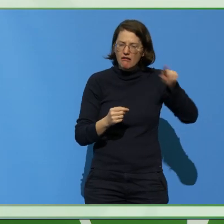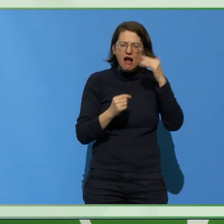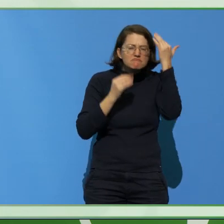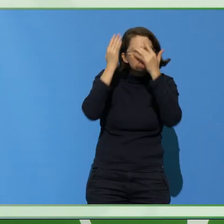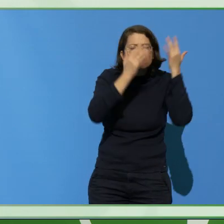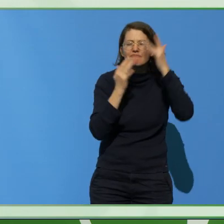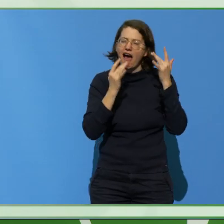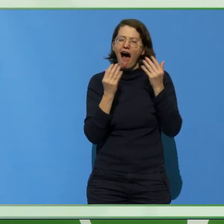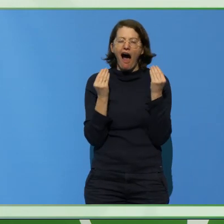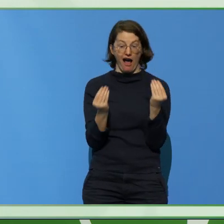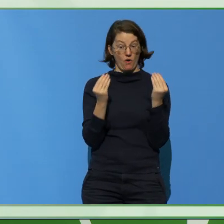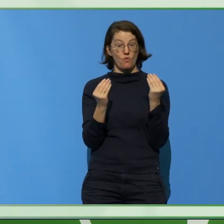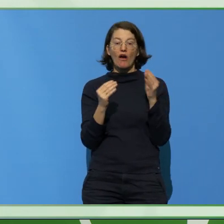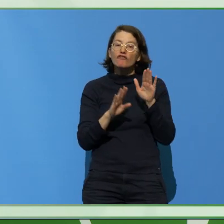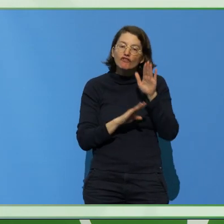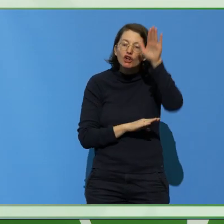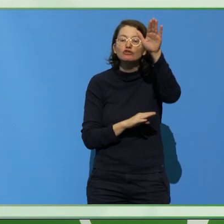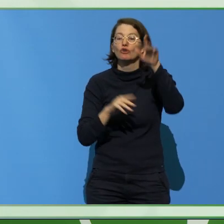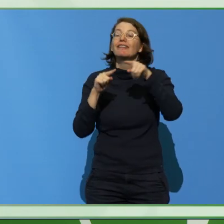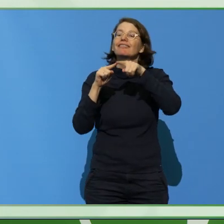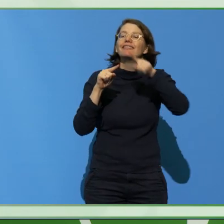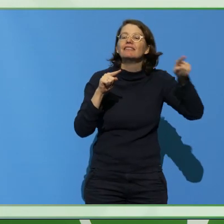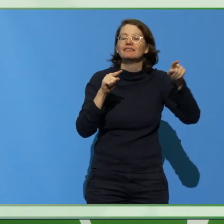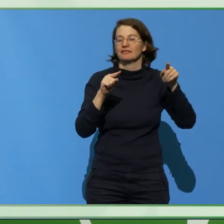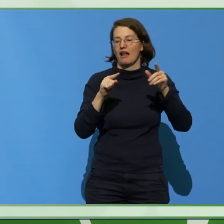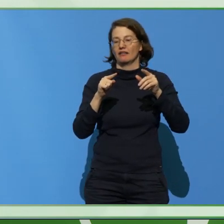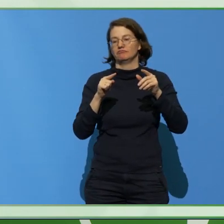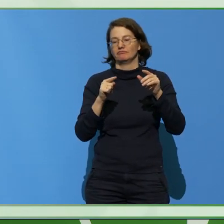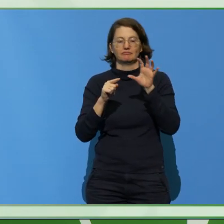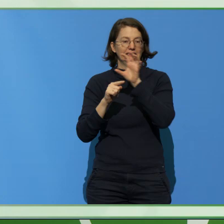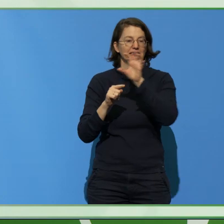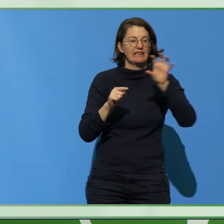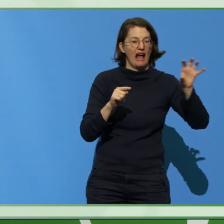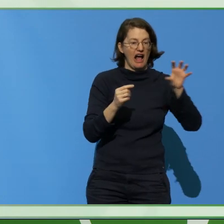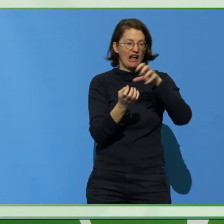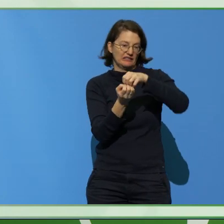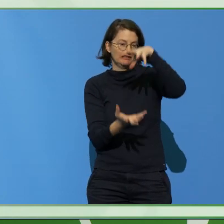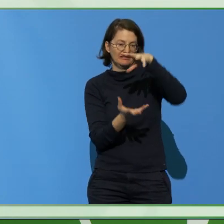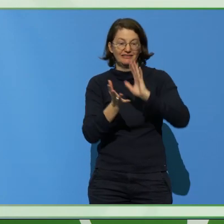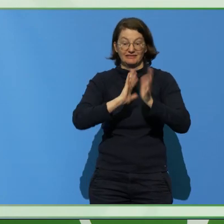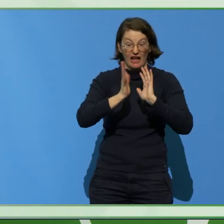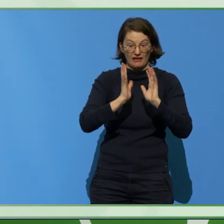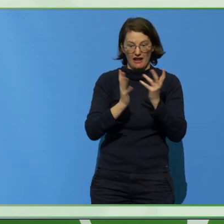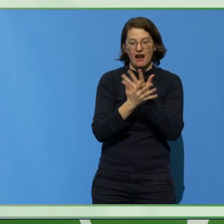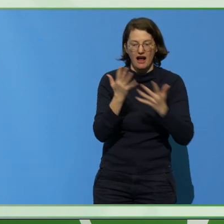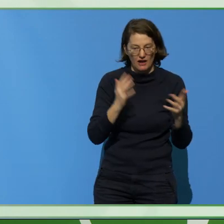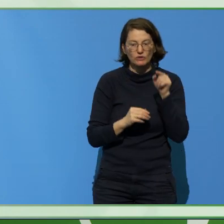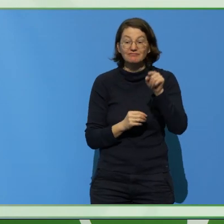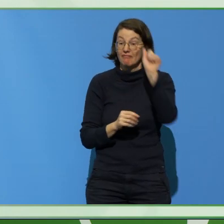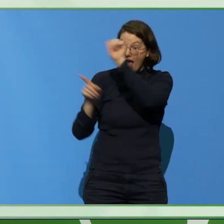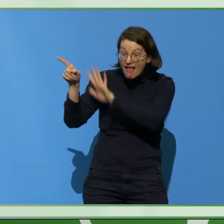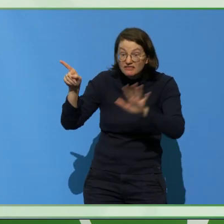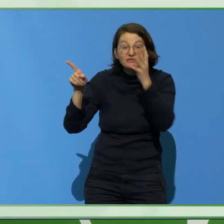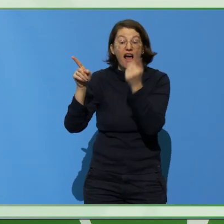confident that the winner might actually come from Africa. And we do have our very own startup called Signverse that is